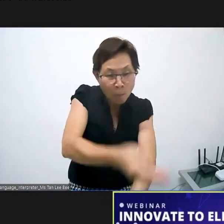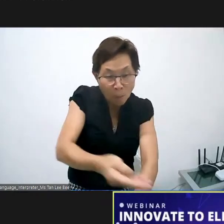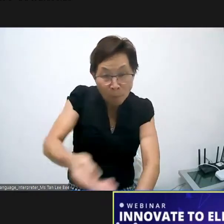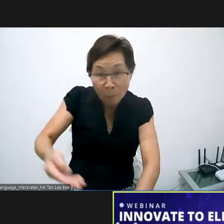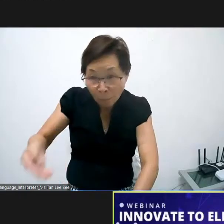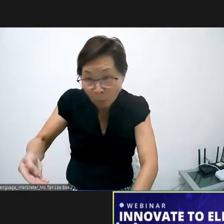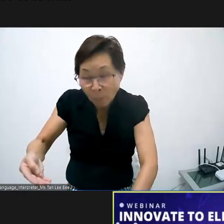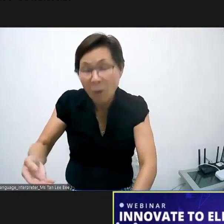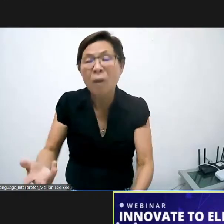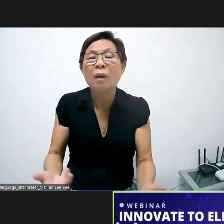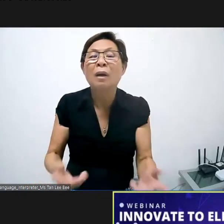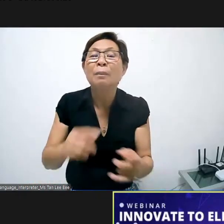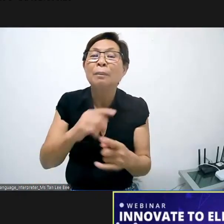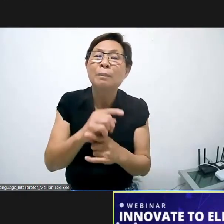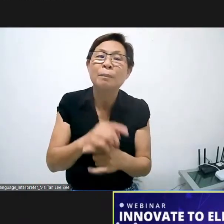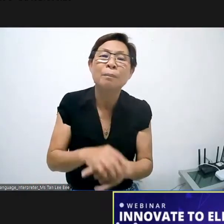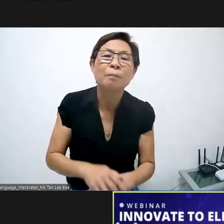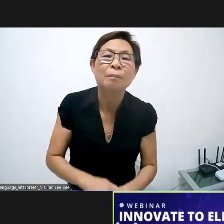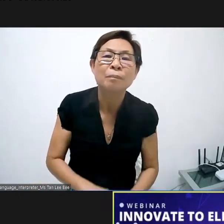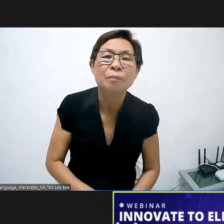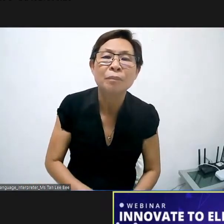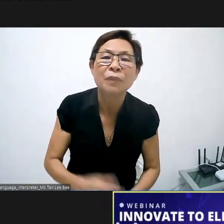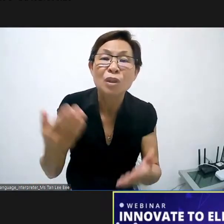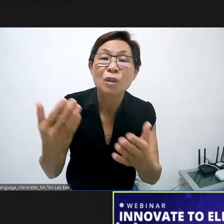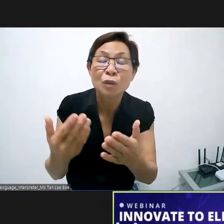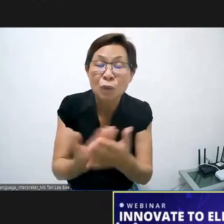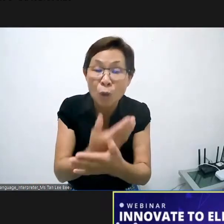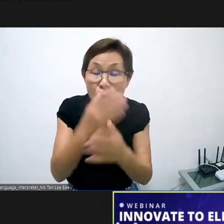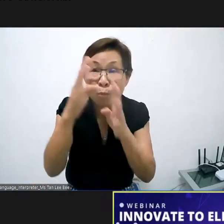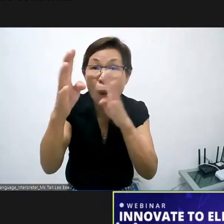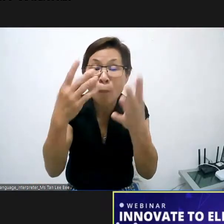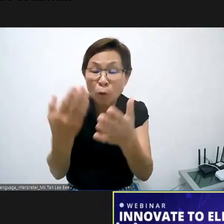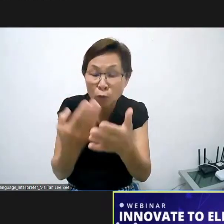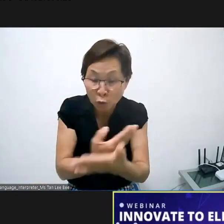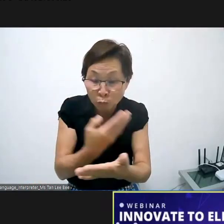again, of course, innovations